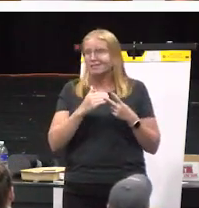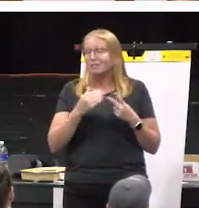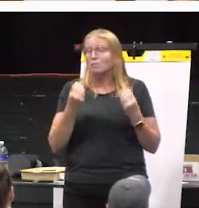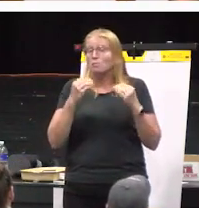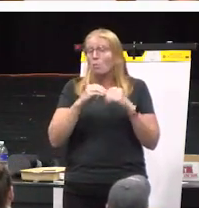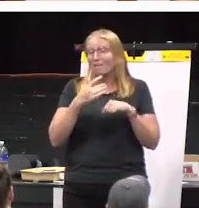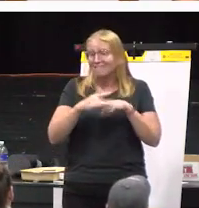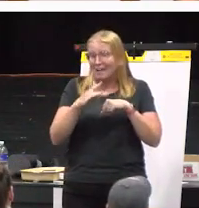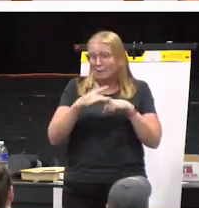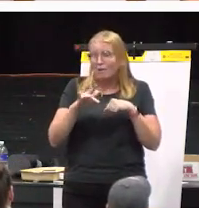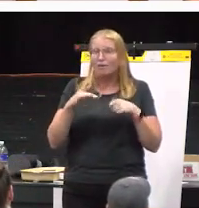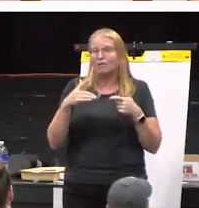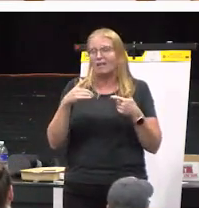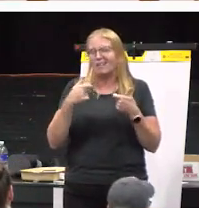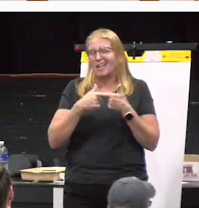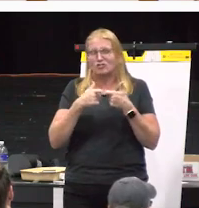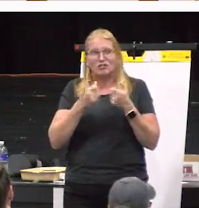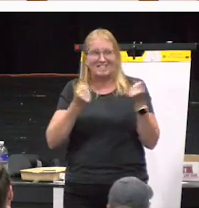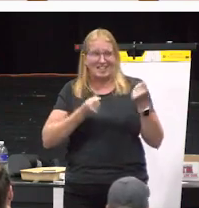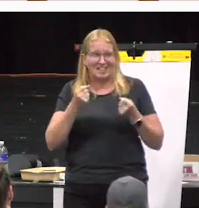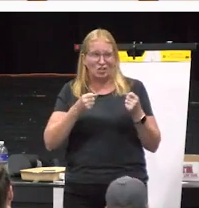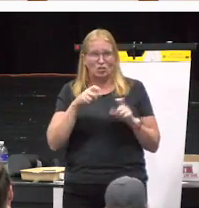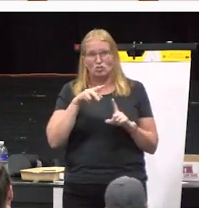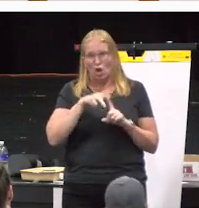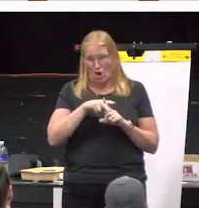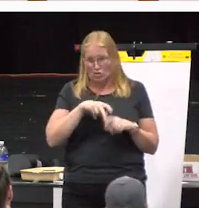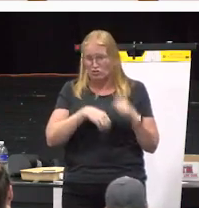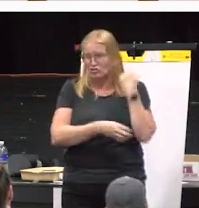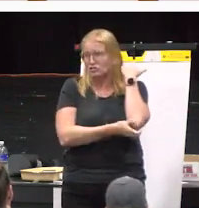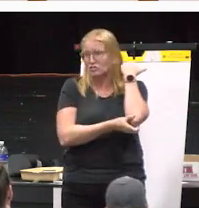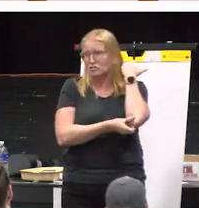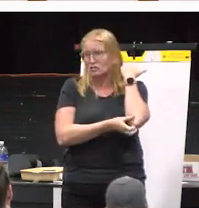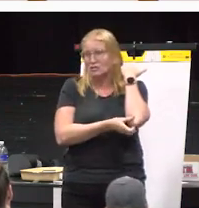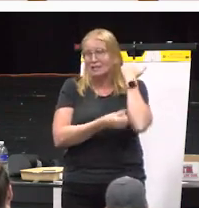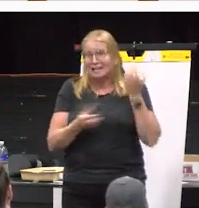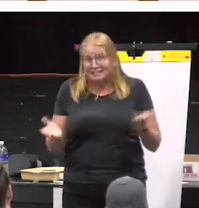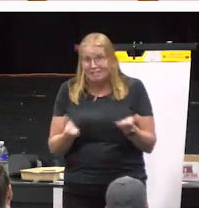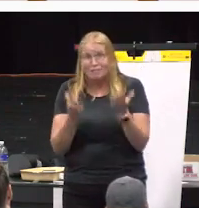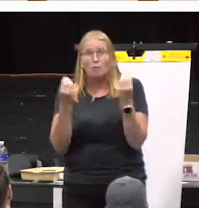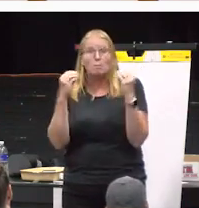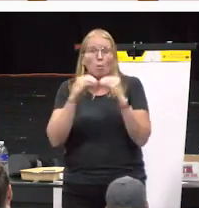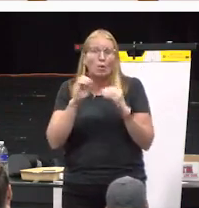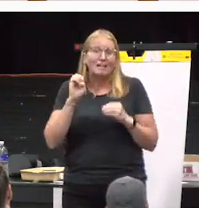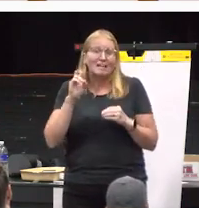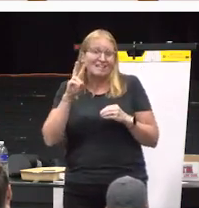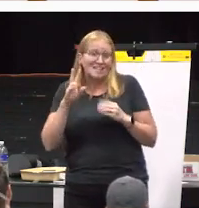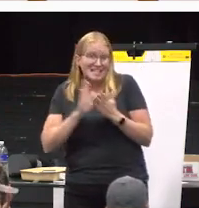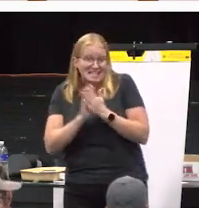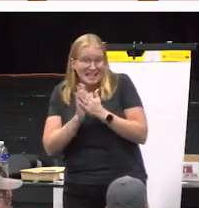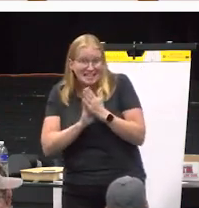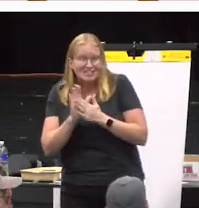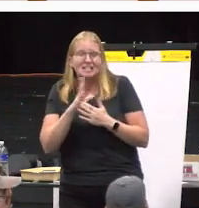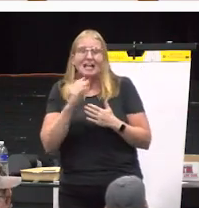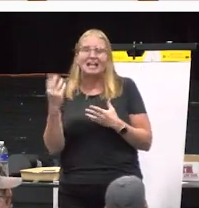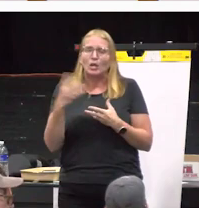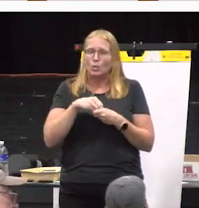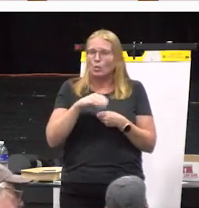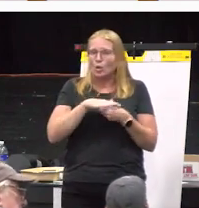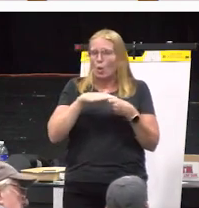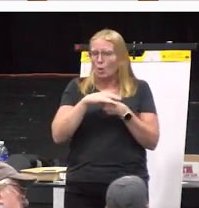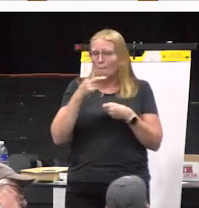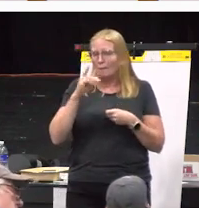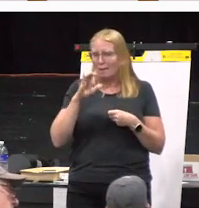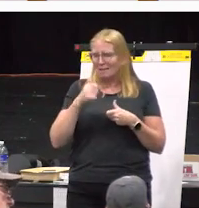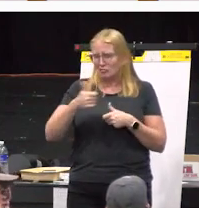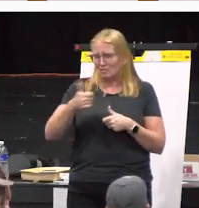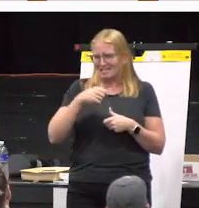of electric vehicle chargers, advocating for additional EV incentives, and improving local public transit in